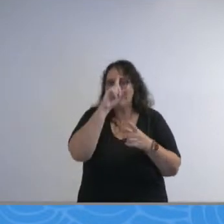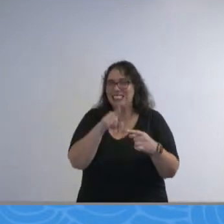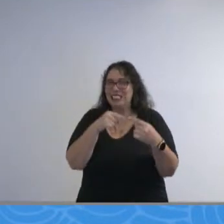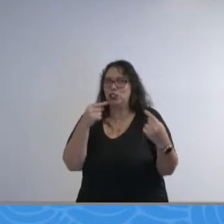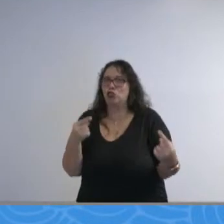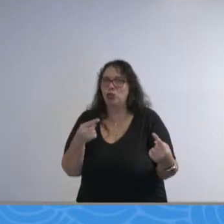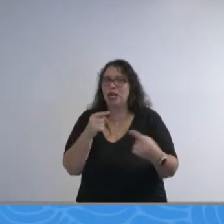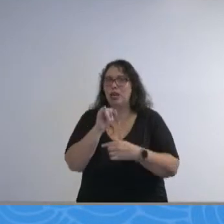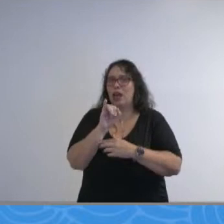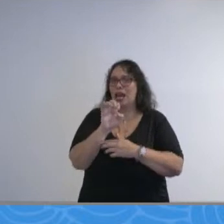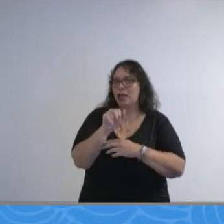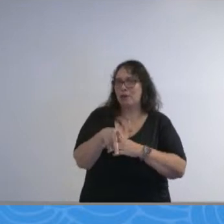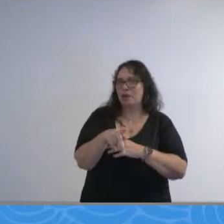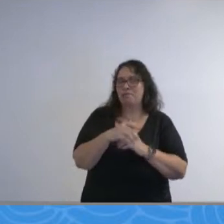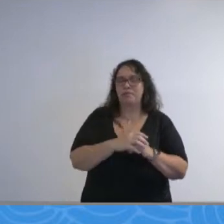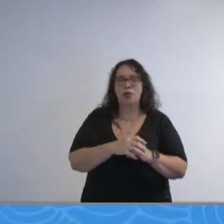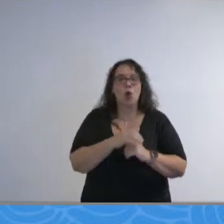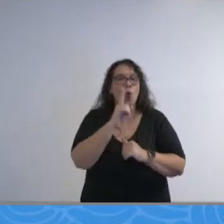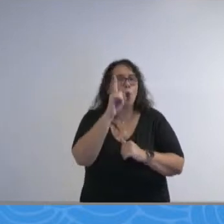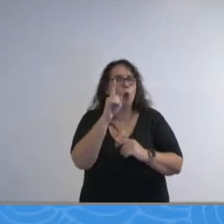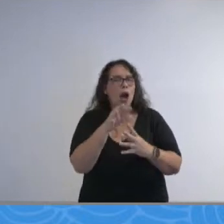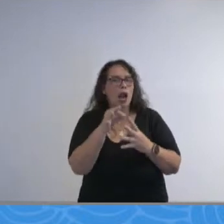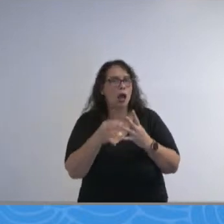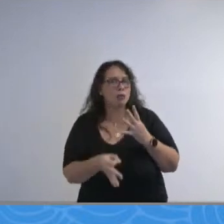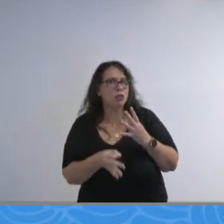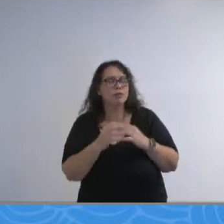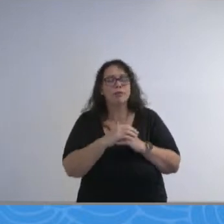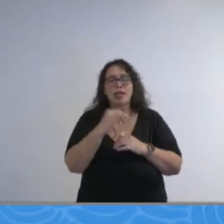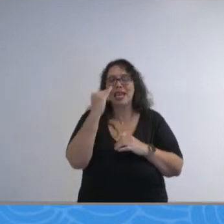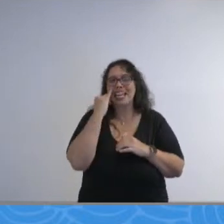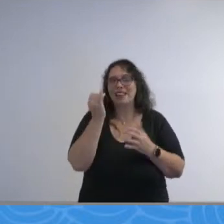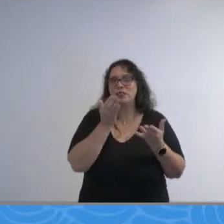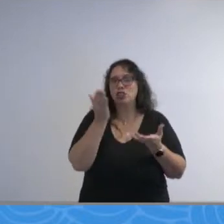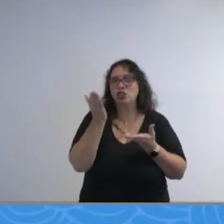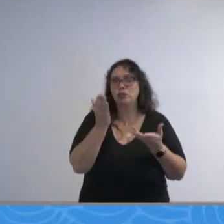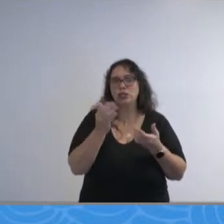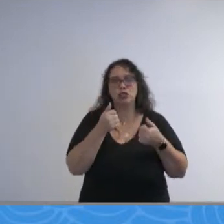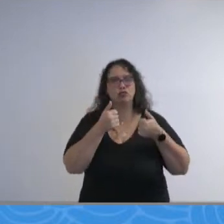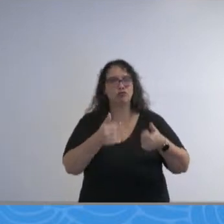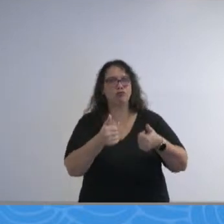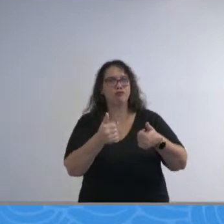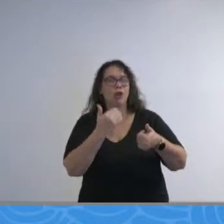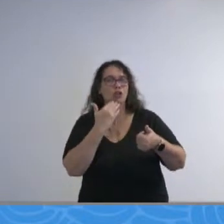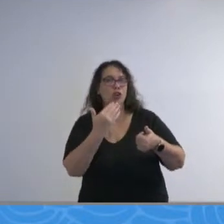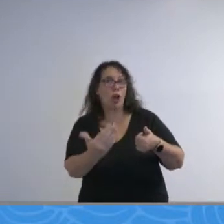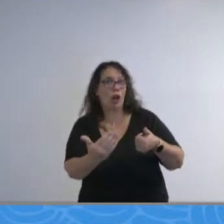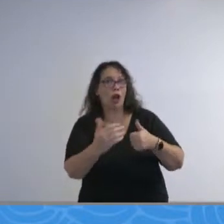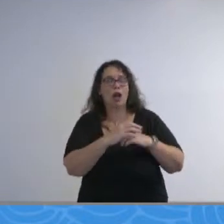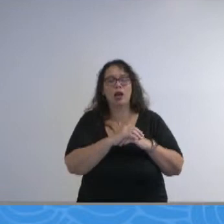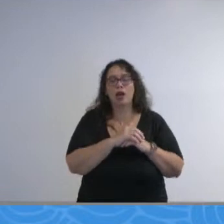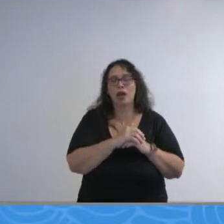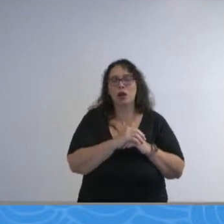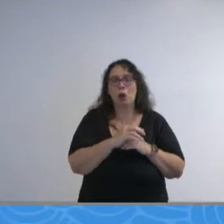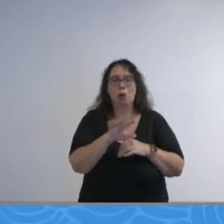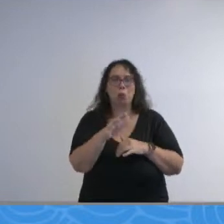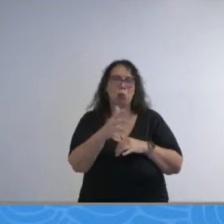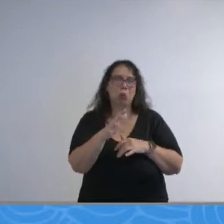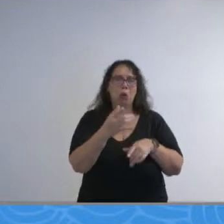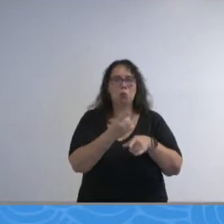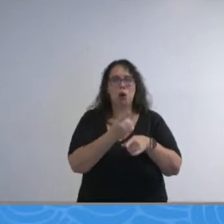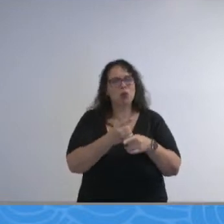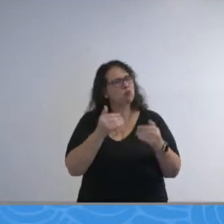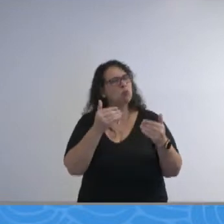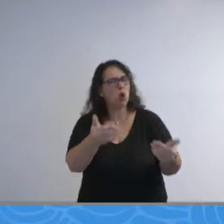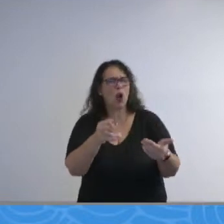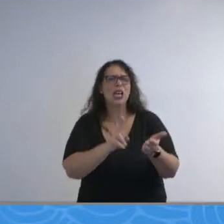generally recommend, or what one option for a family is, if they think that the services are good, that they're more or less appropriate, go ahead